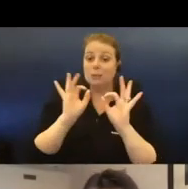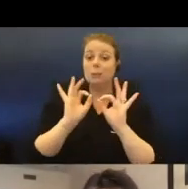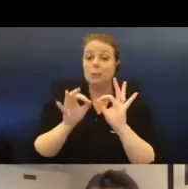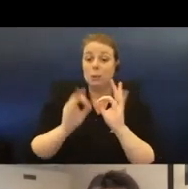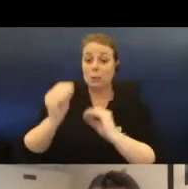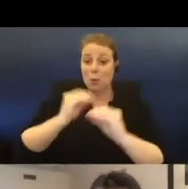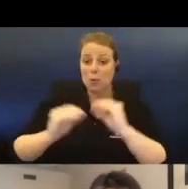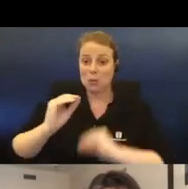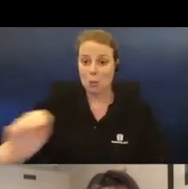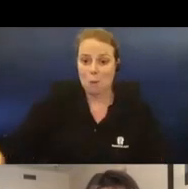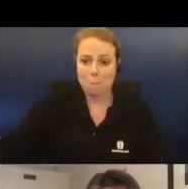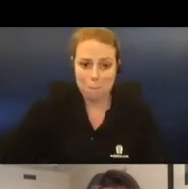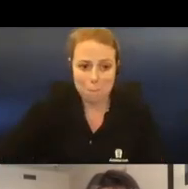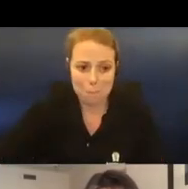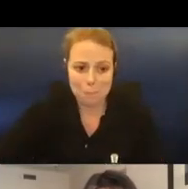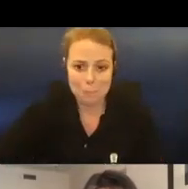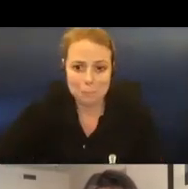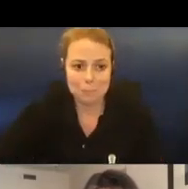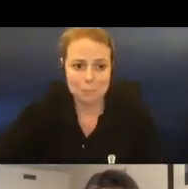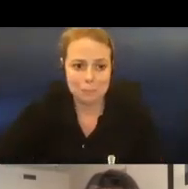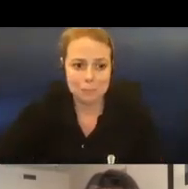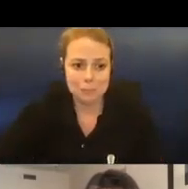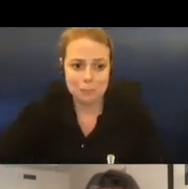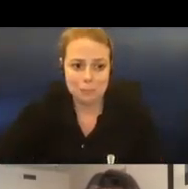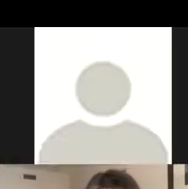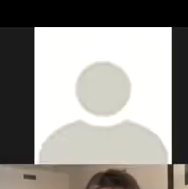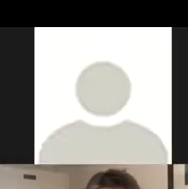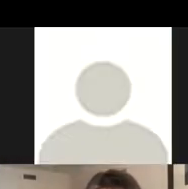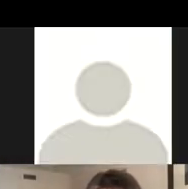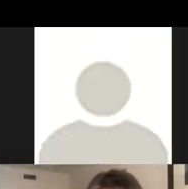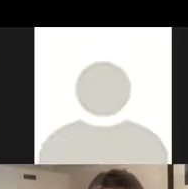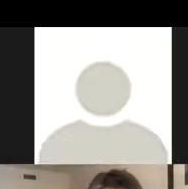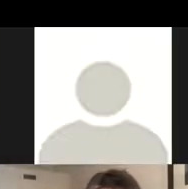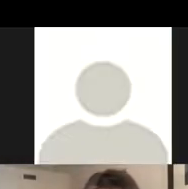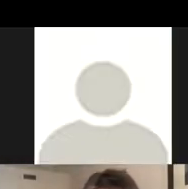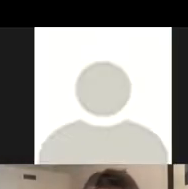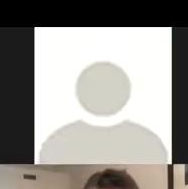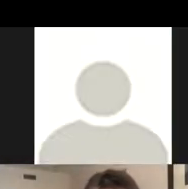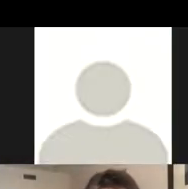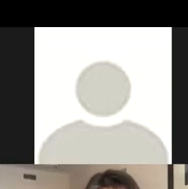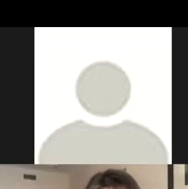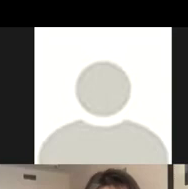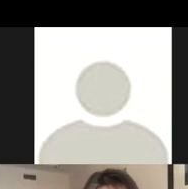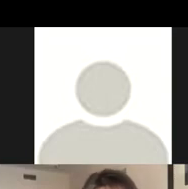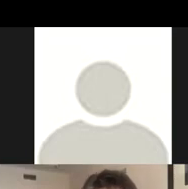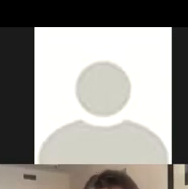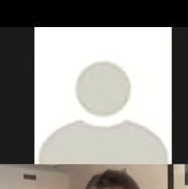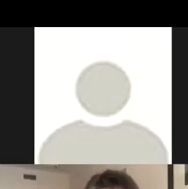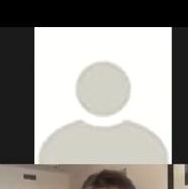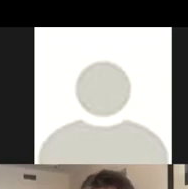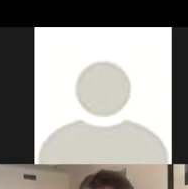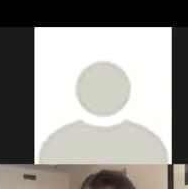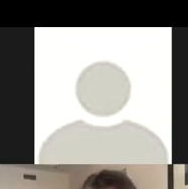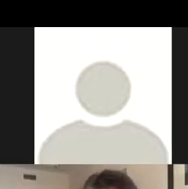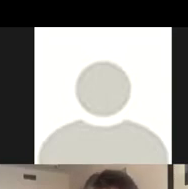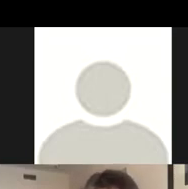Still, I still move to work with symbolism of Bollards, perhaps for the sake of satisfying my own psychological reaction to